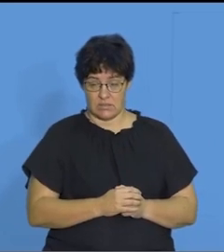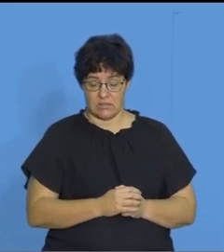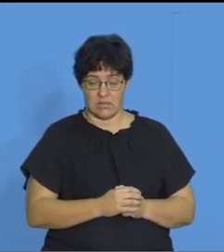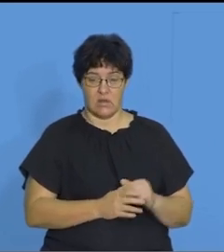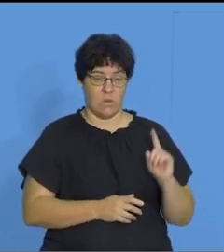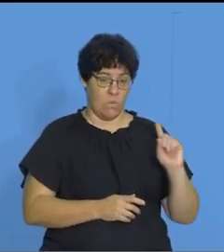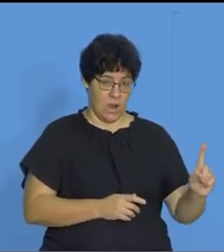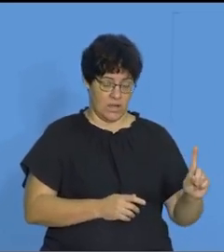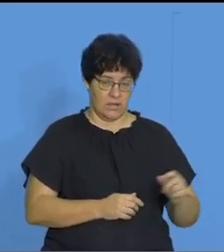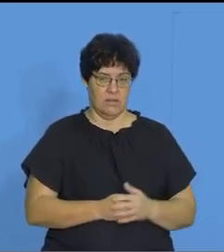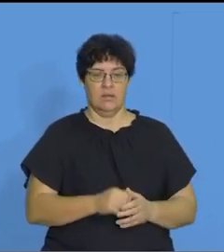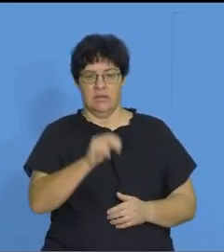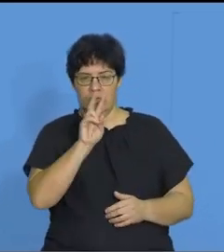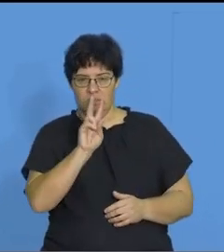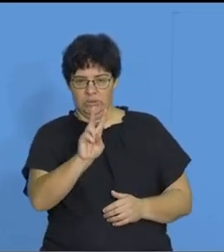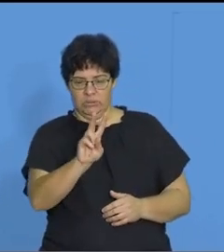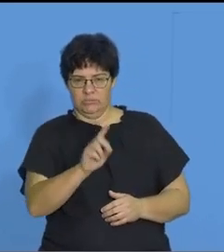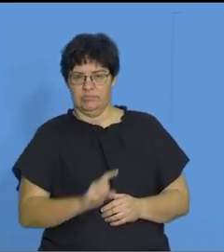is a ratio of